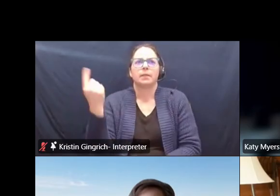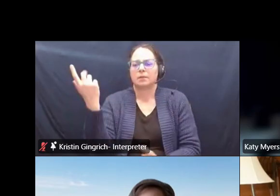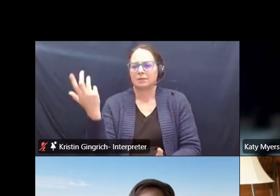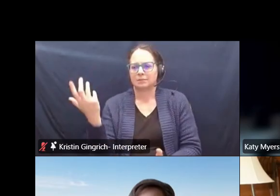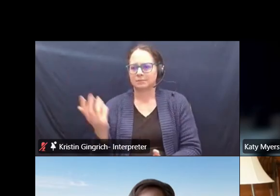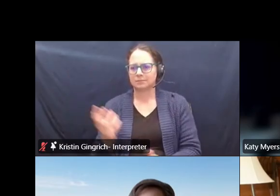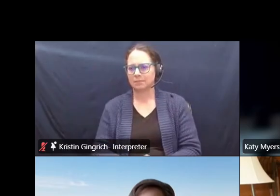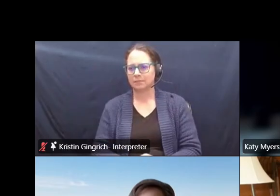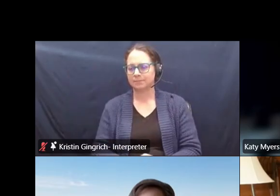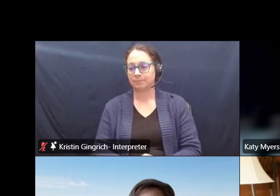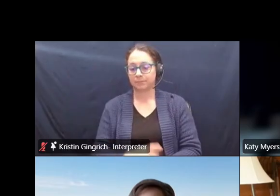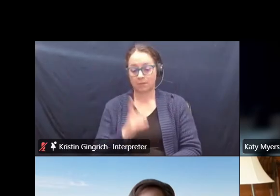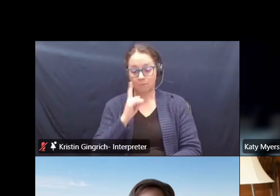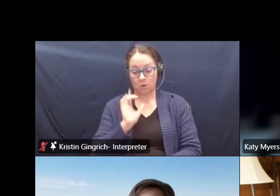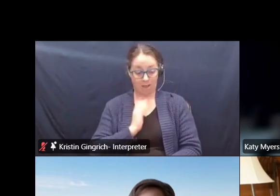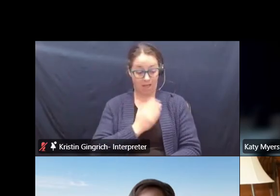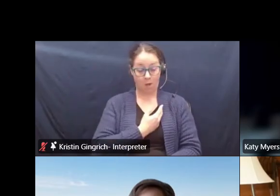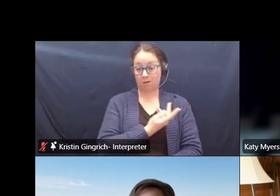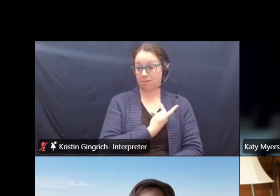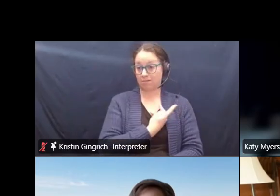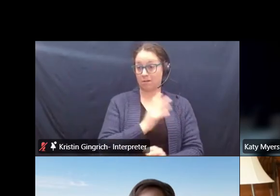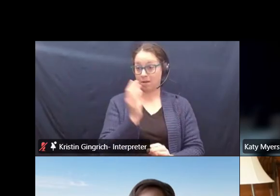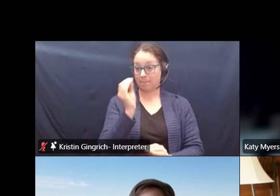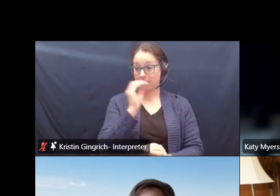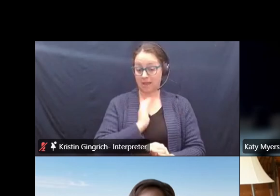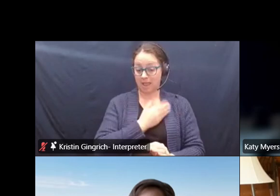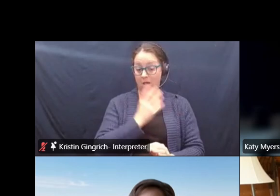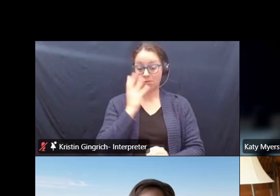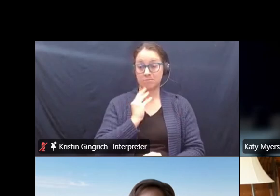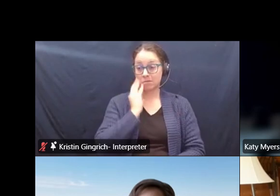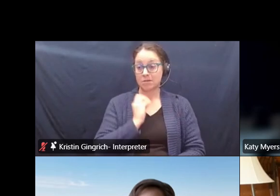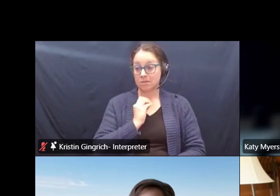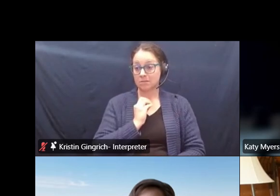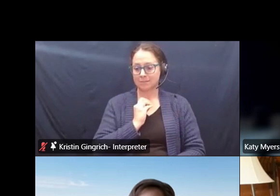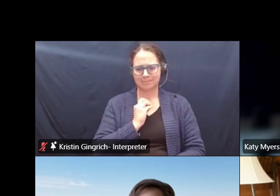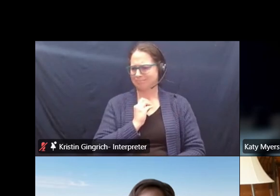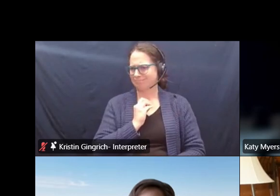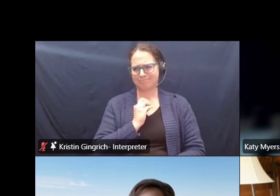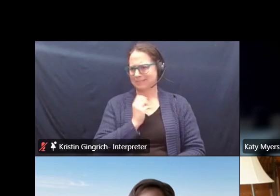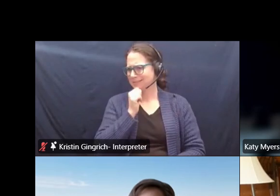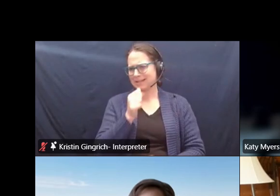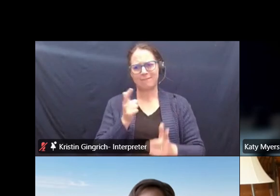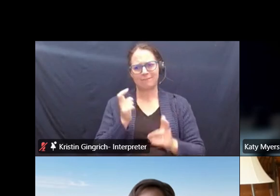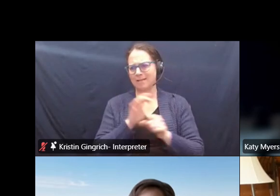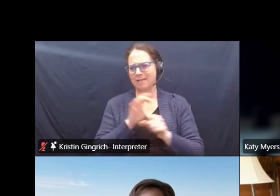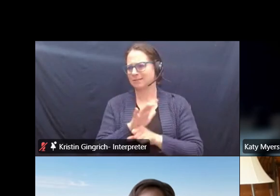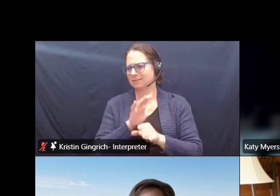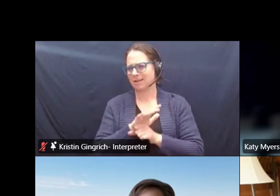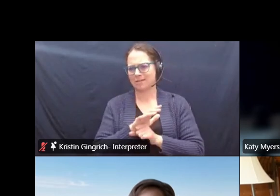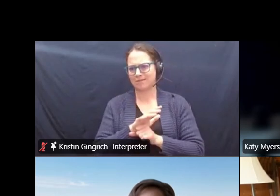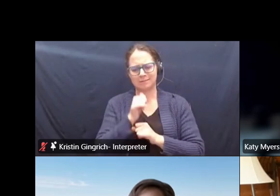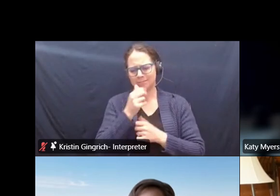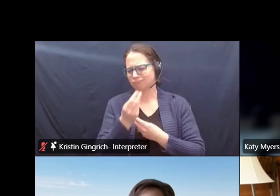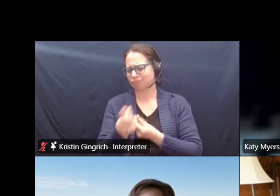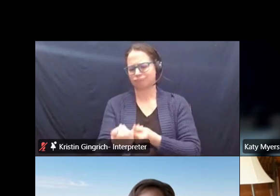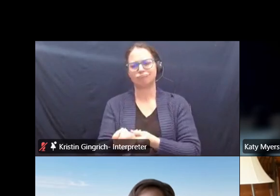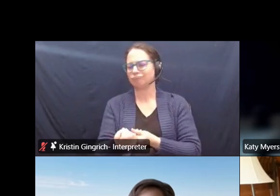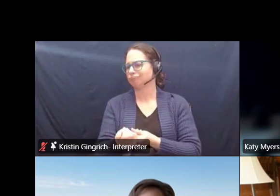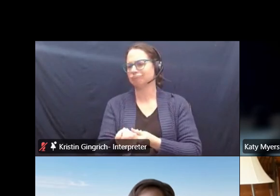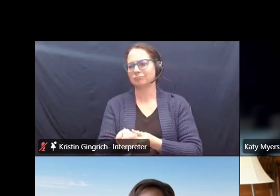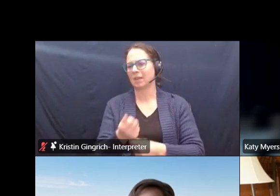In our opinion, in our experience, that is not expedient. That is not something that I